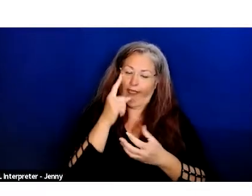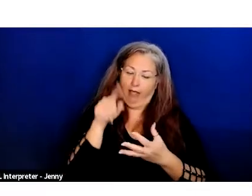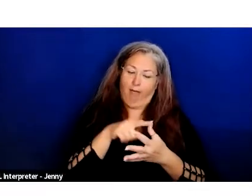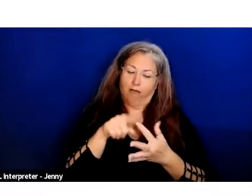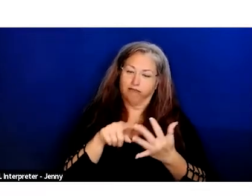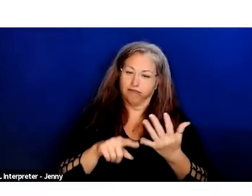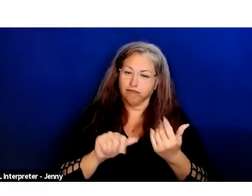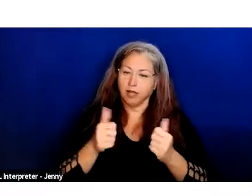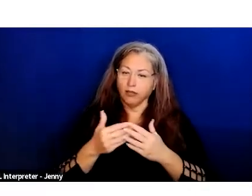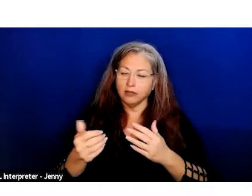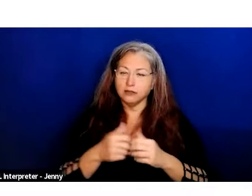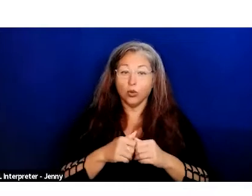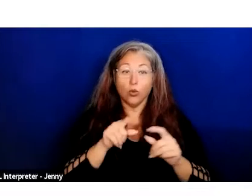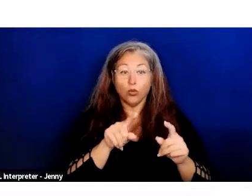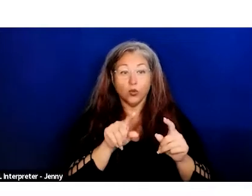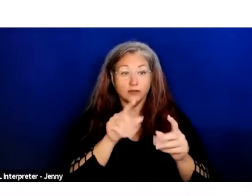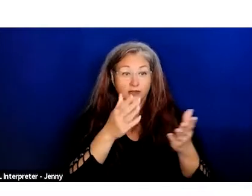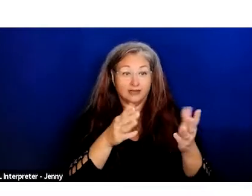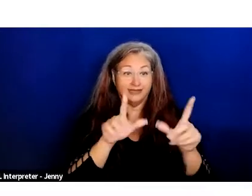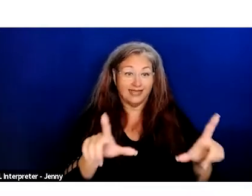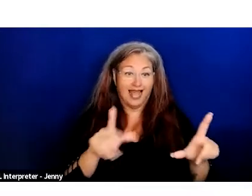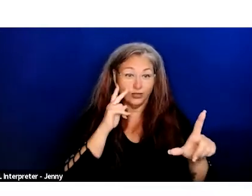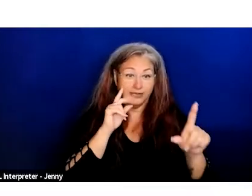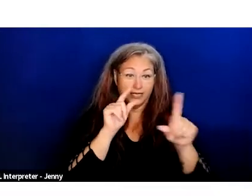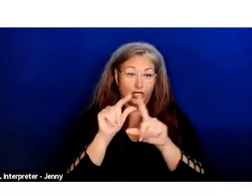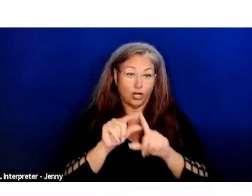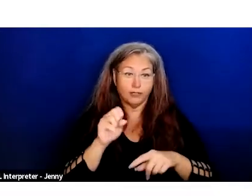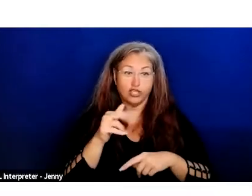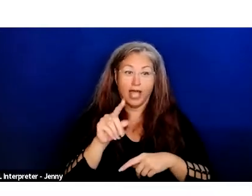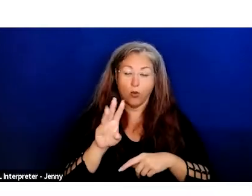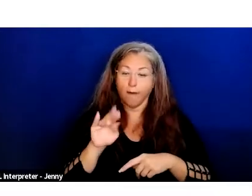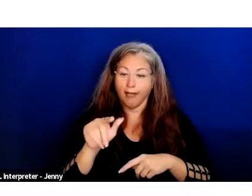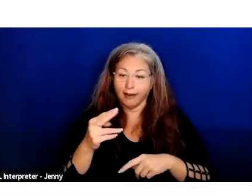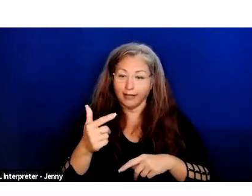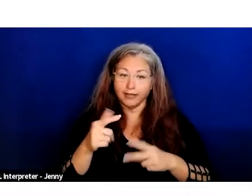So these terms that are on this slide, shadow banning,